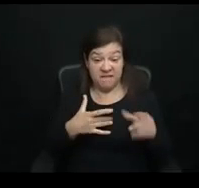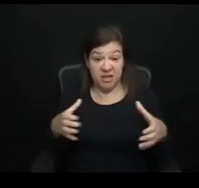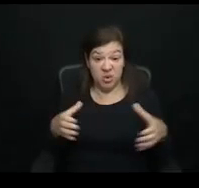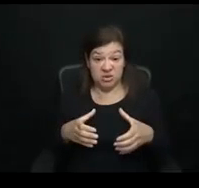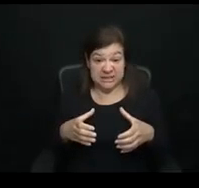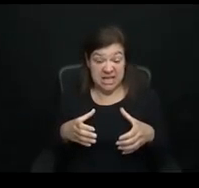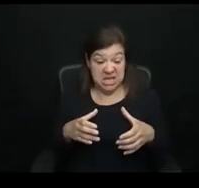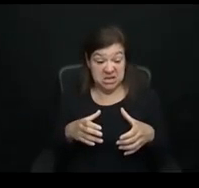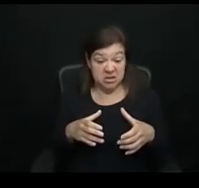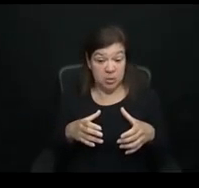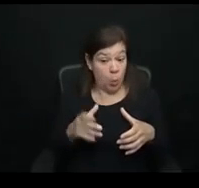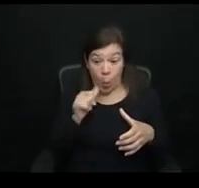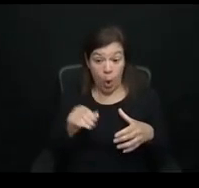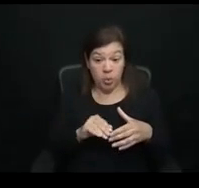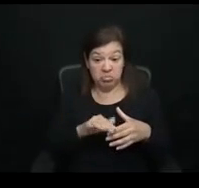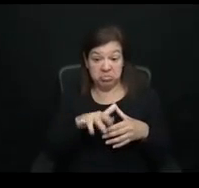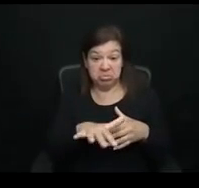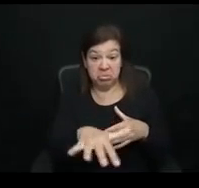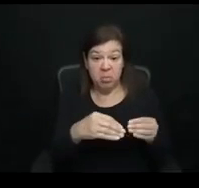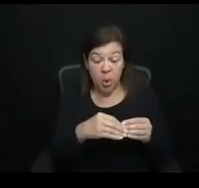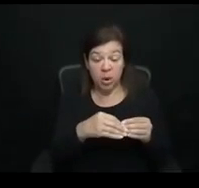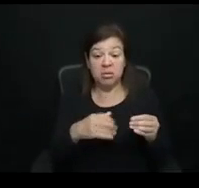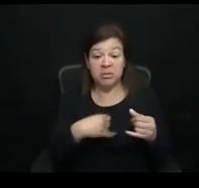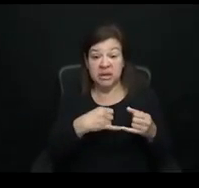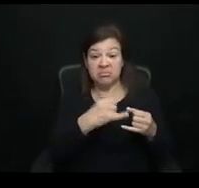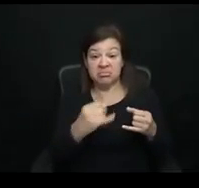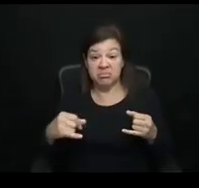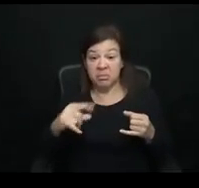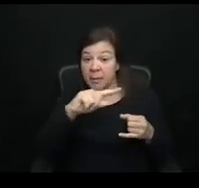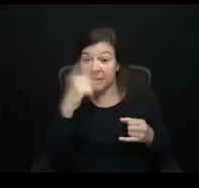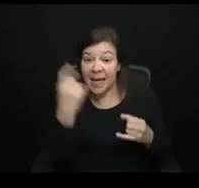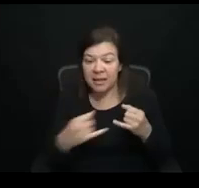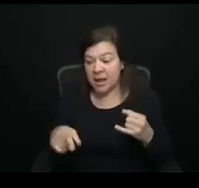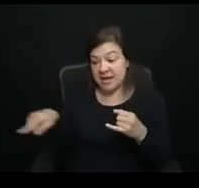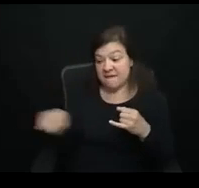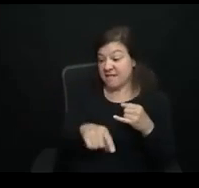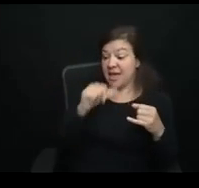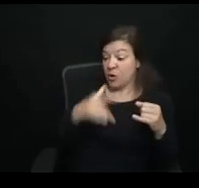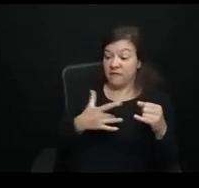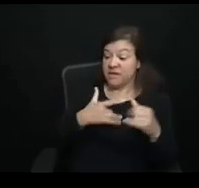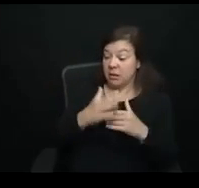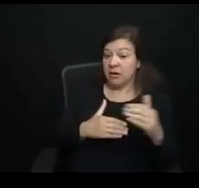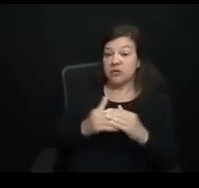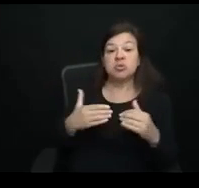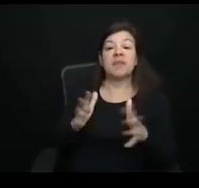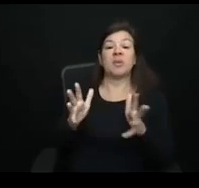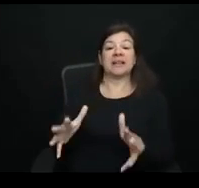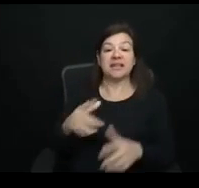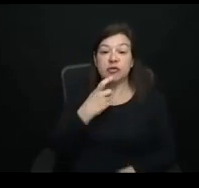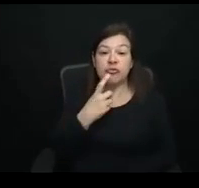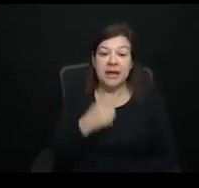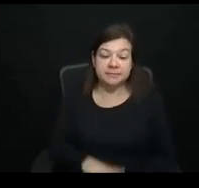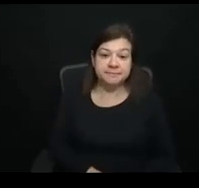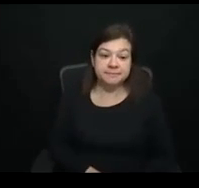turned black now? What do you feel comfortable with? And if they don't feel a comfort level with it, we usually won't do it. I may go out and look at the line